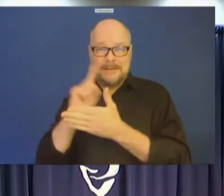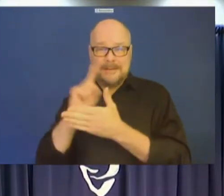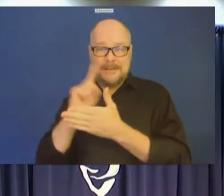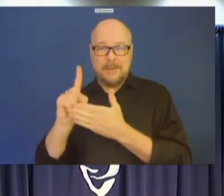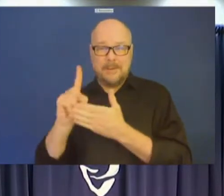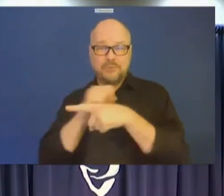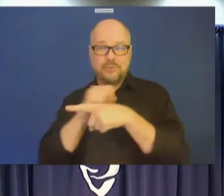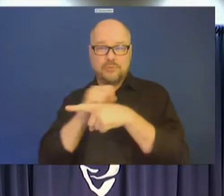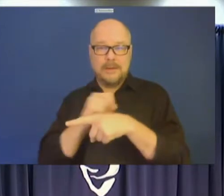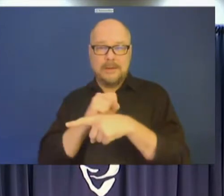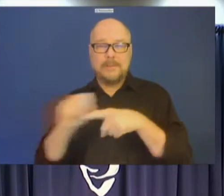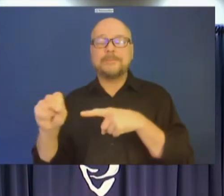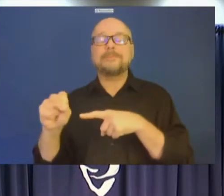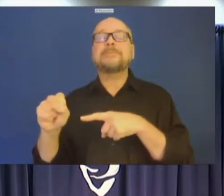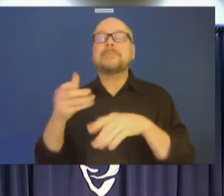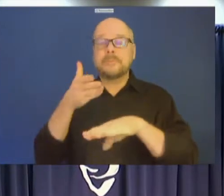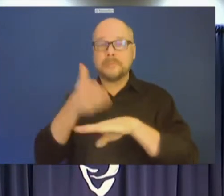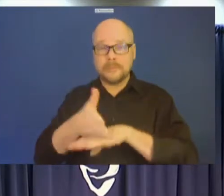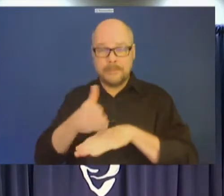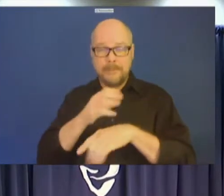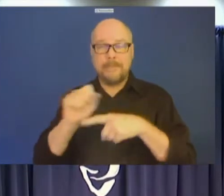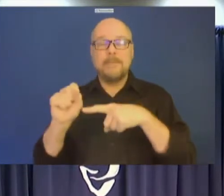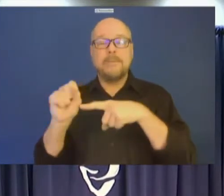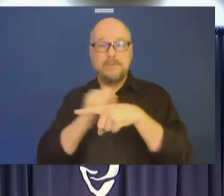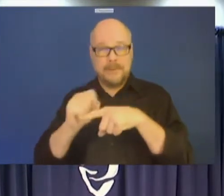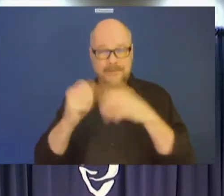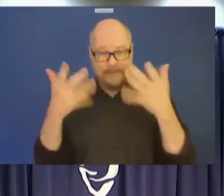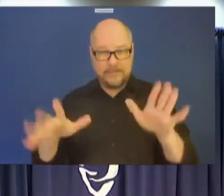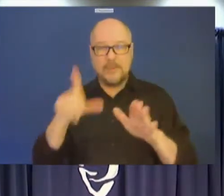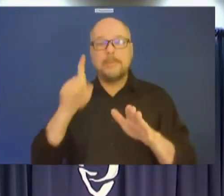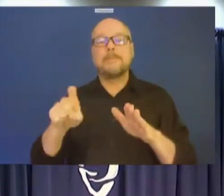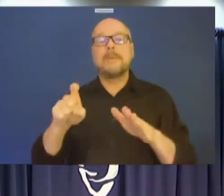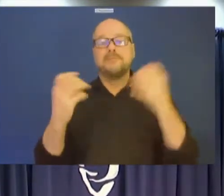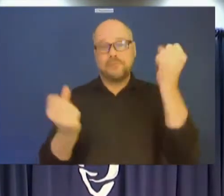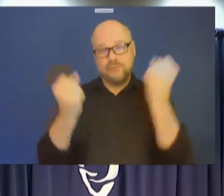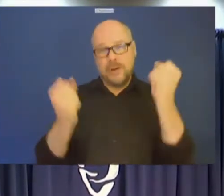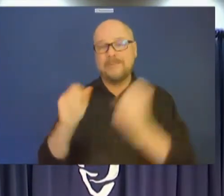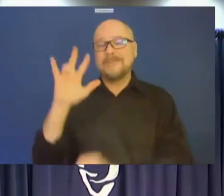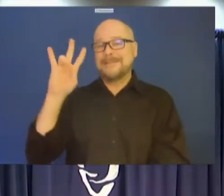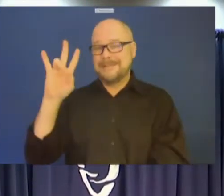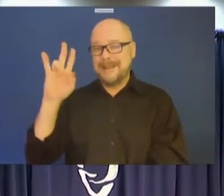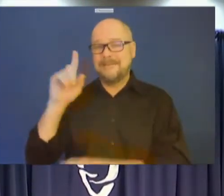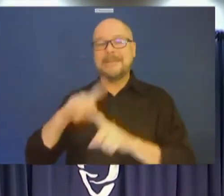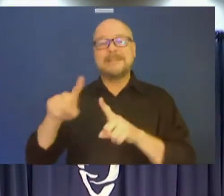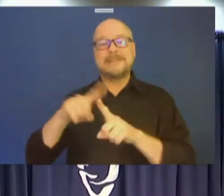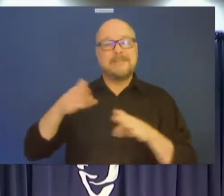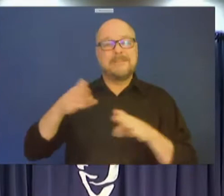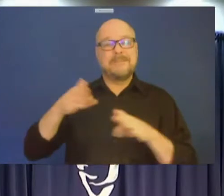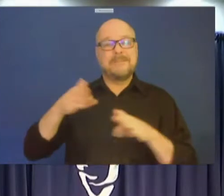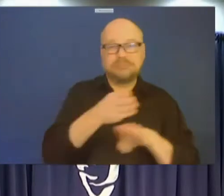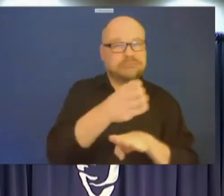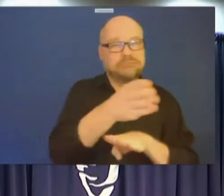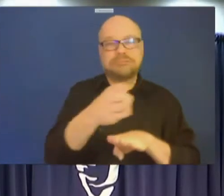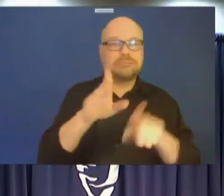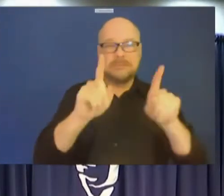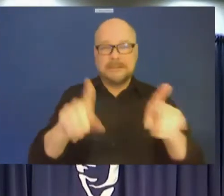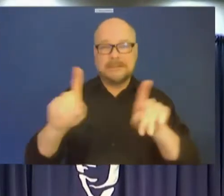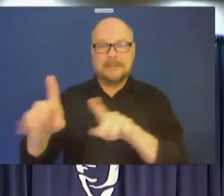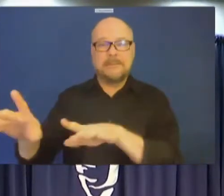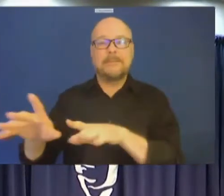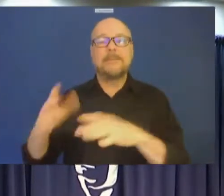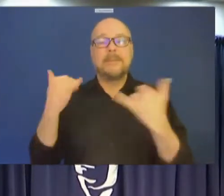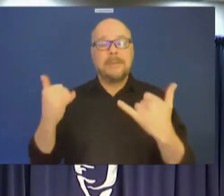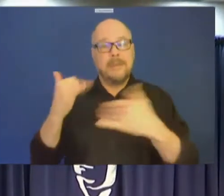must successfully navigate 7 driving courses. The 185th Recruit Class Driving Award winner with an average